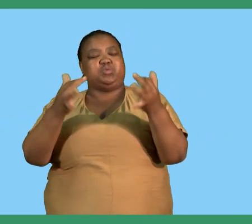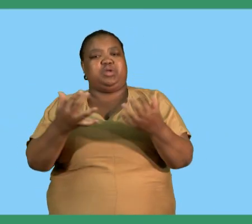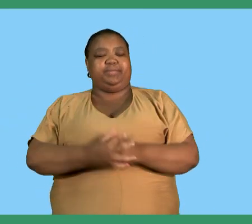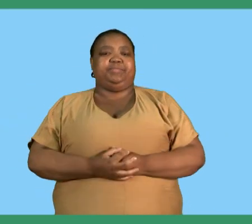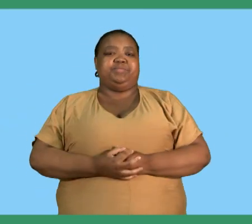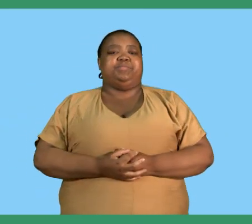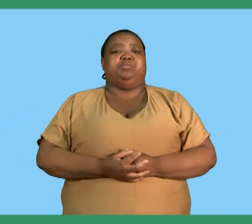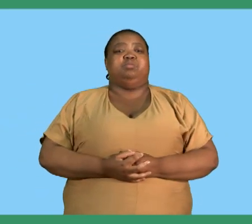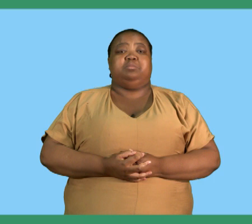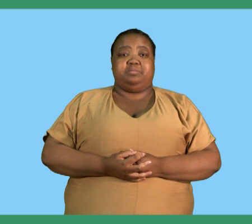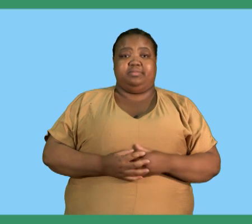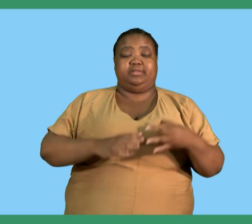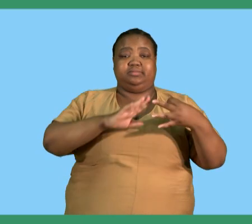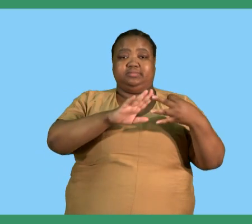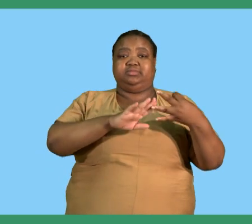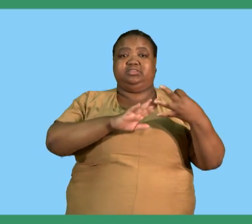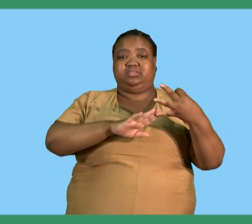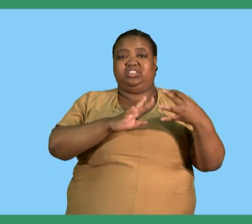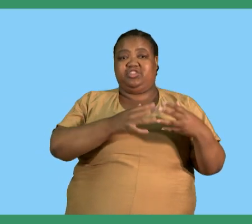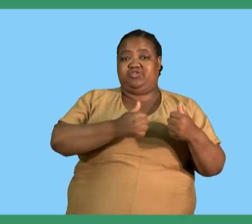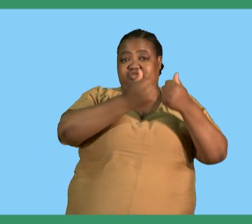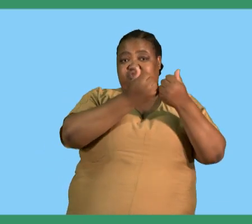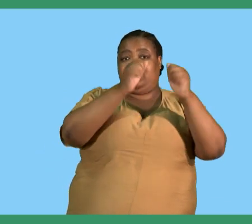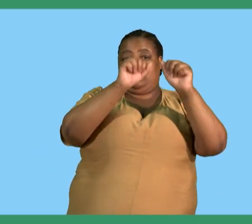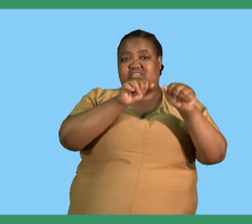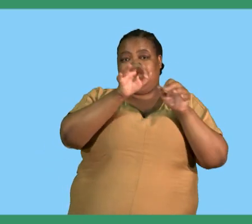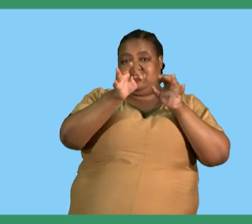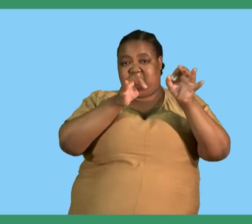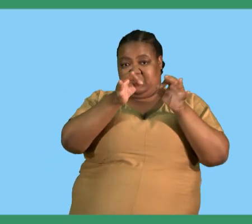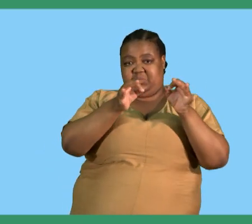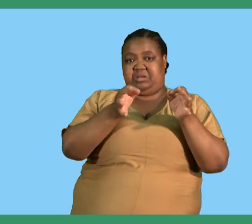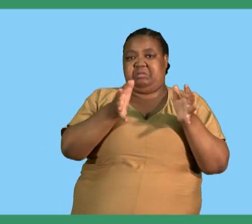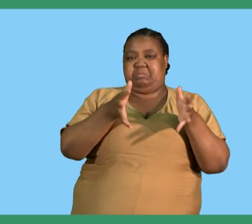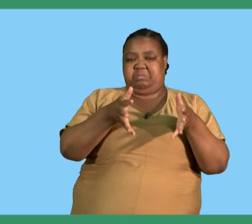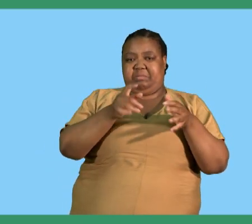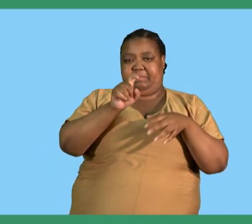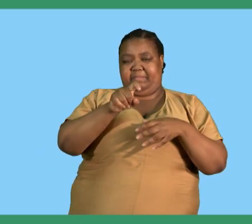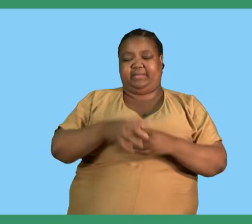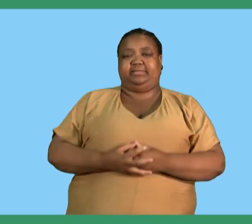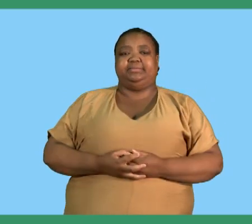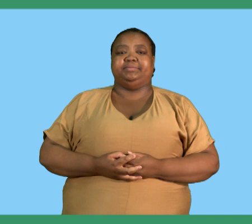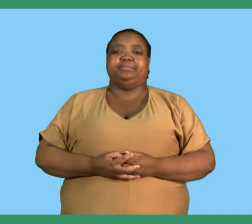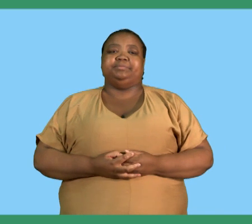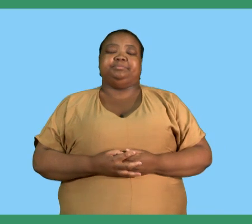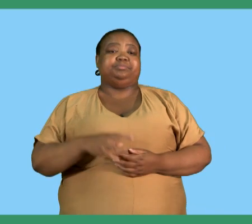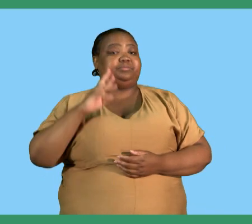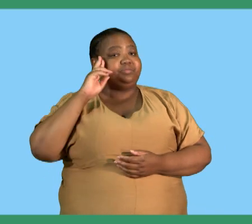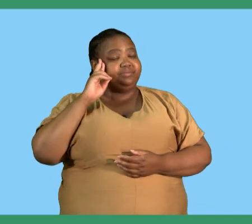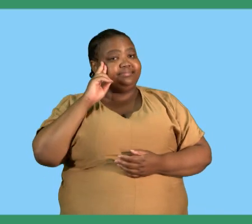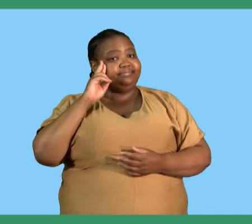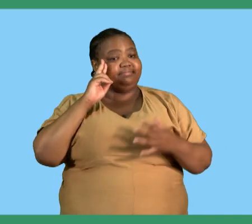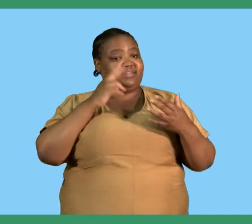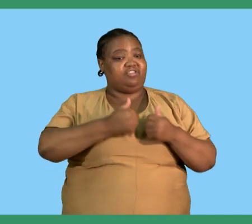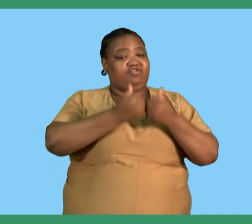So there are challenges, but you should be able to explain. Right. Remember again, for every challenge,